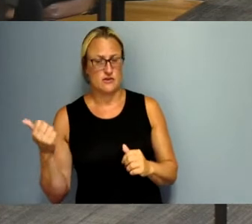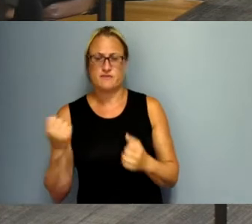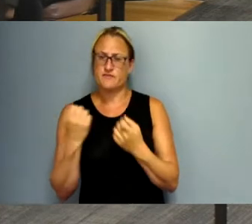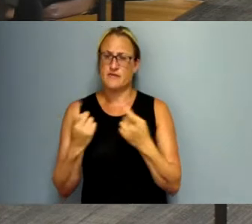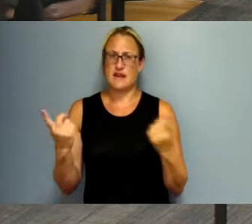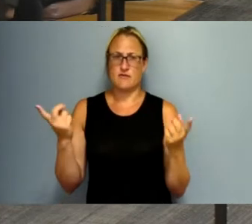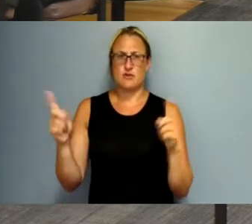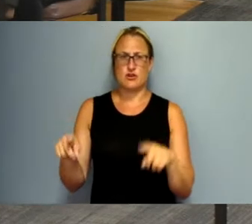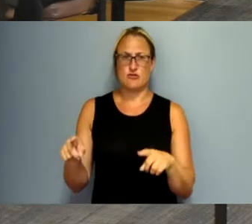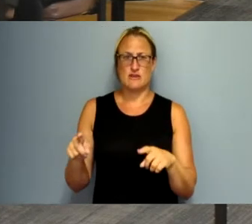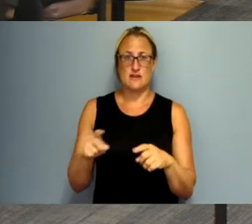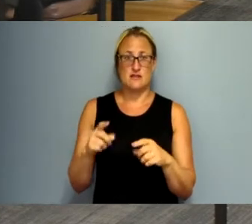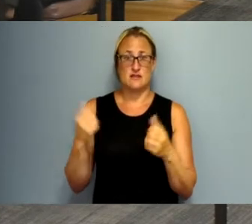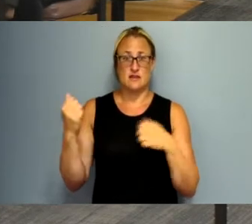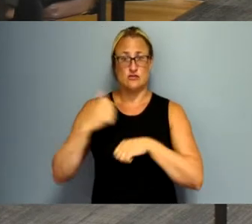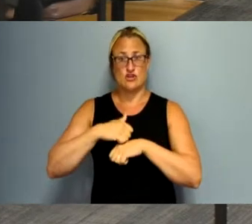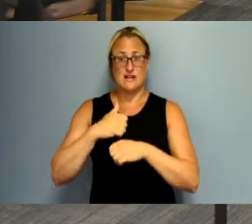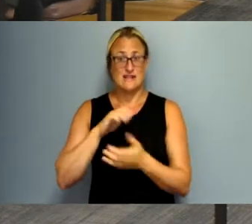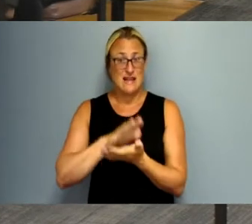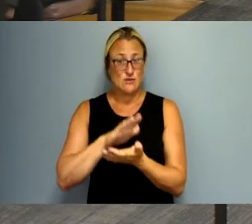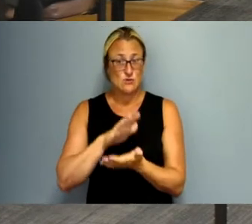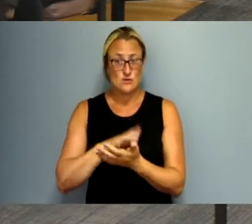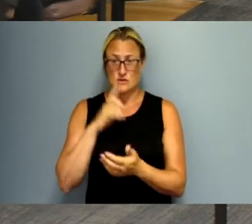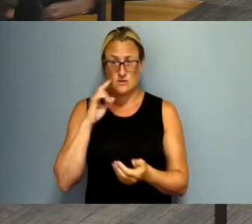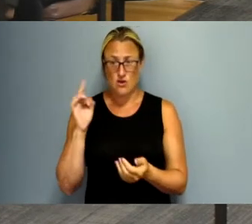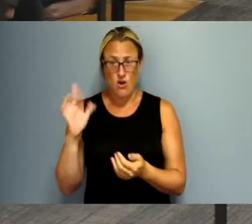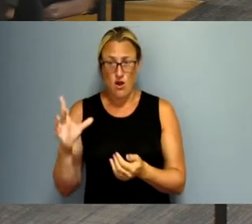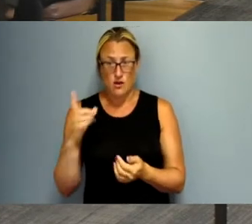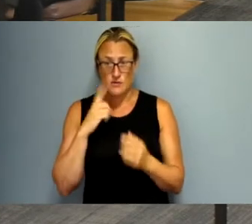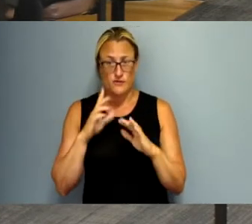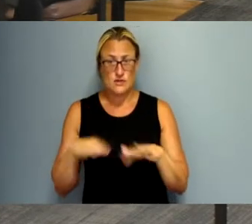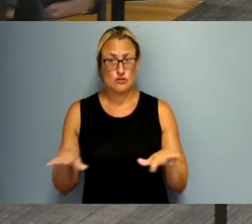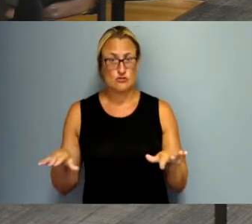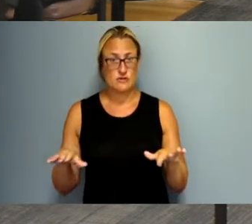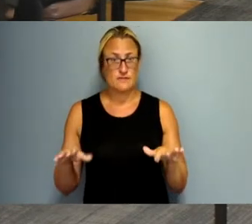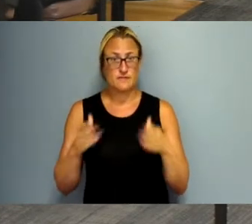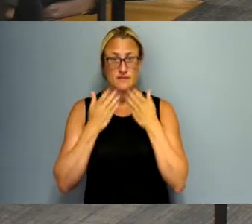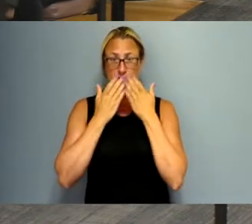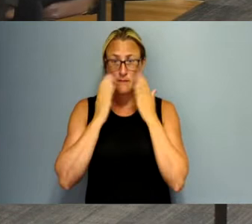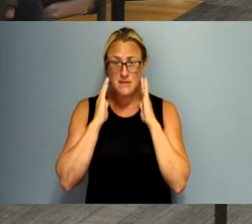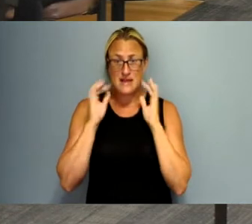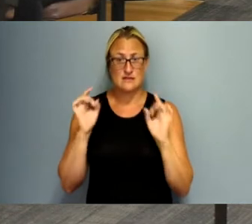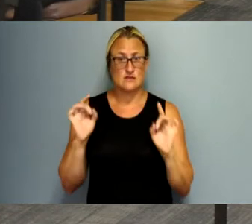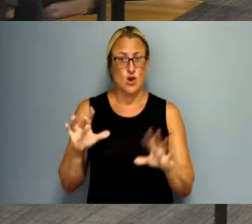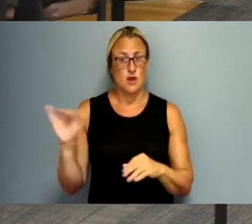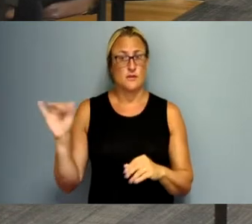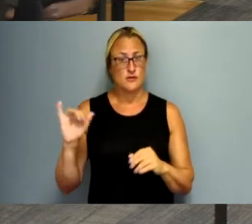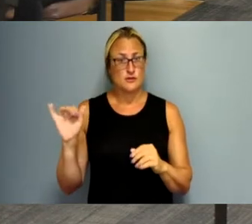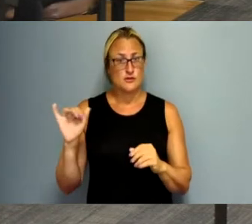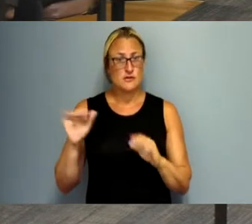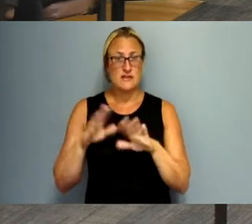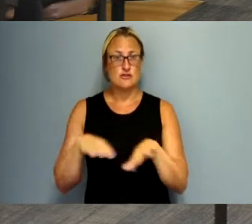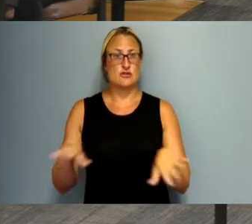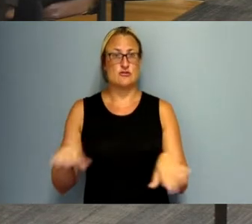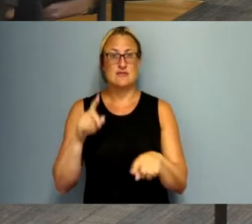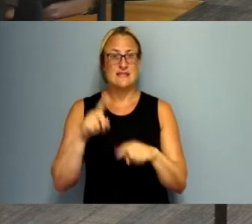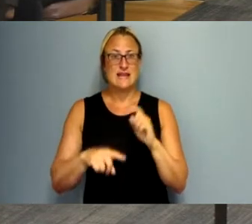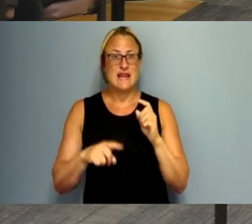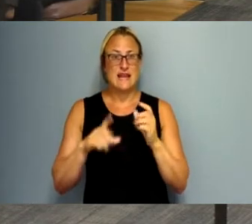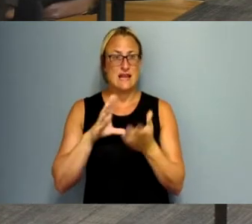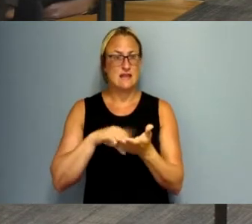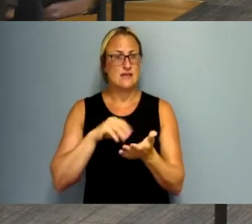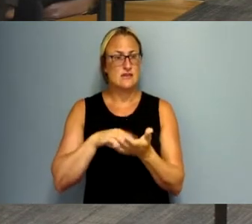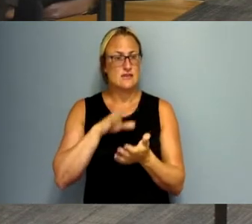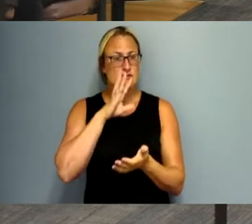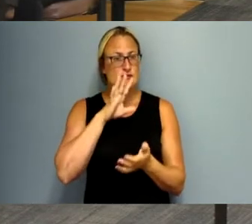shutting down the schools was horrible to children. And the masking is horrible too, because children can't learn to speak properly